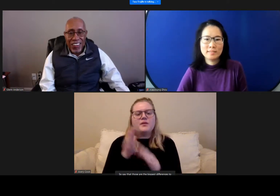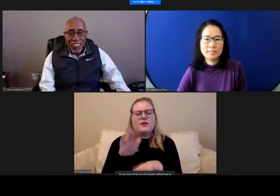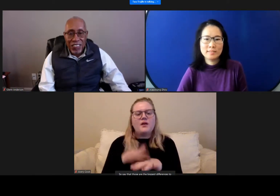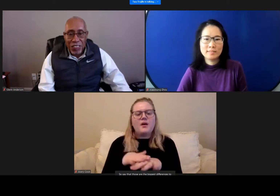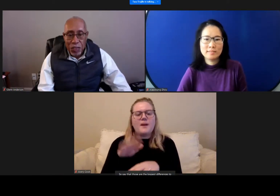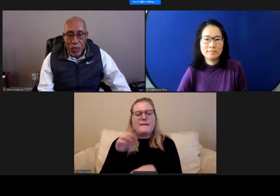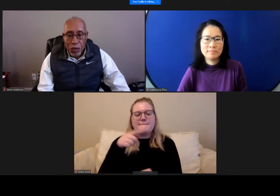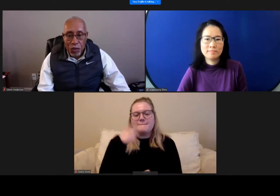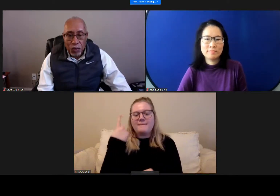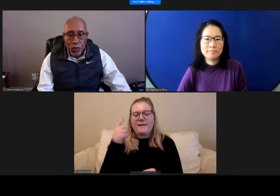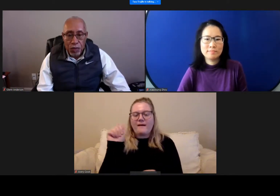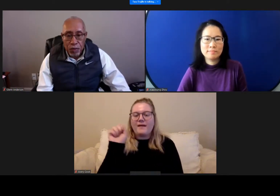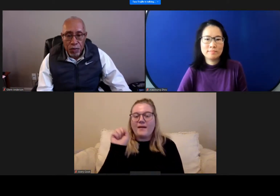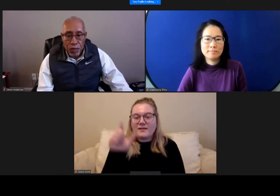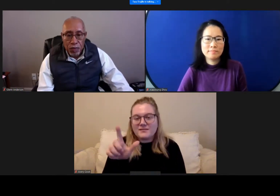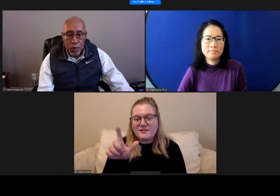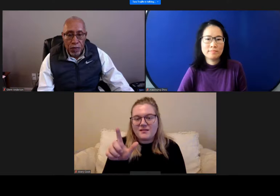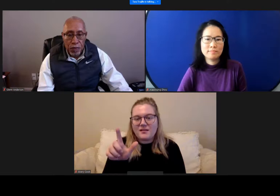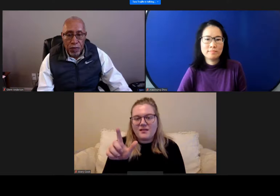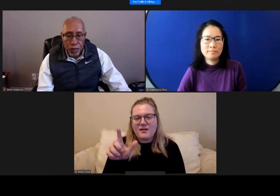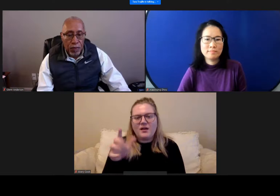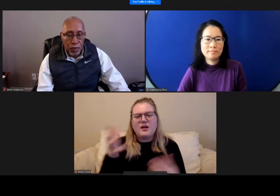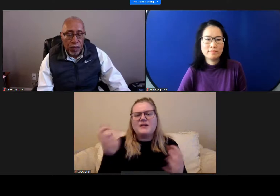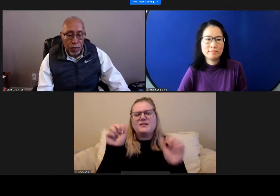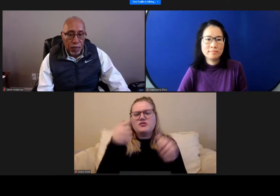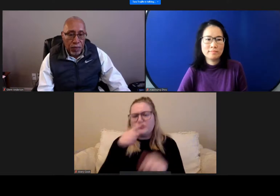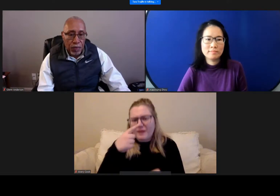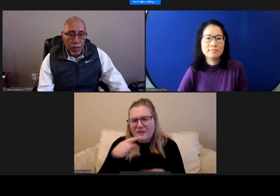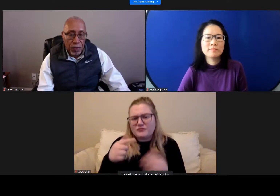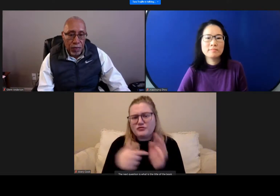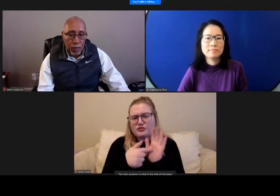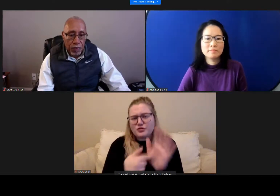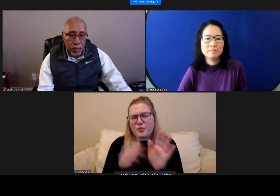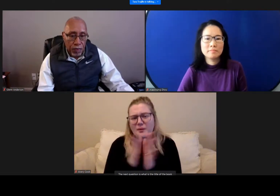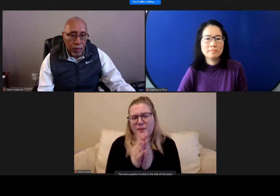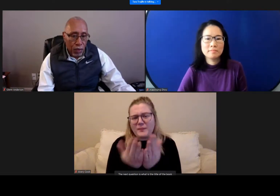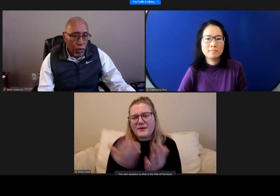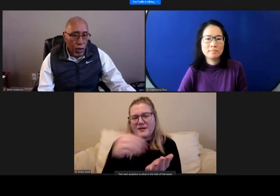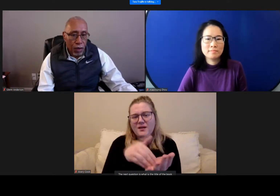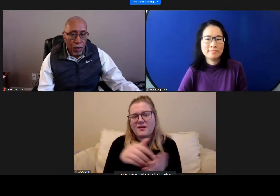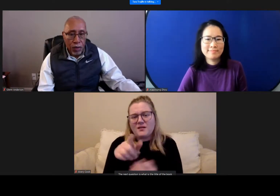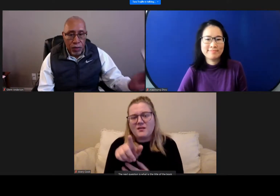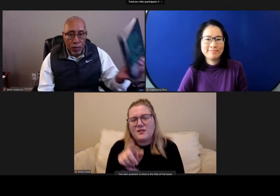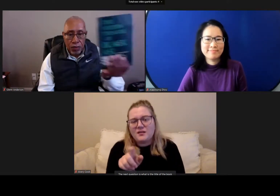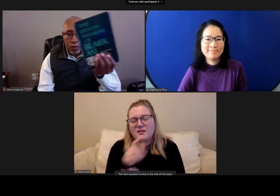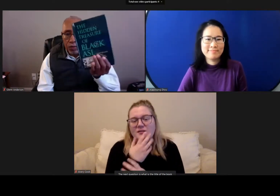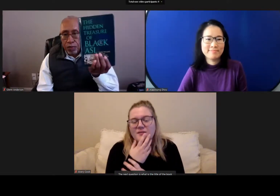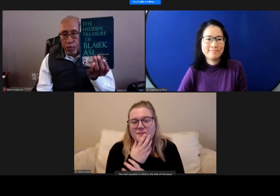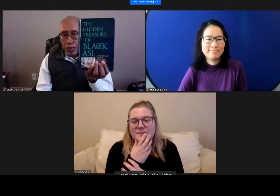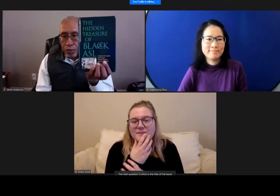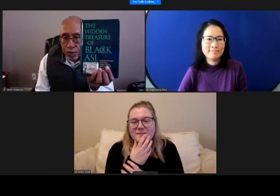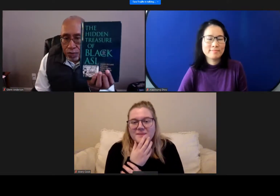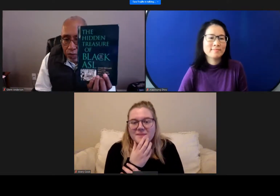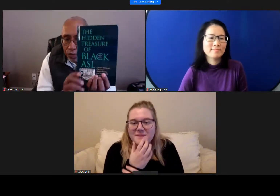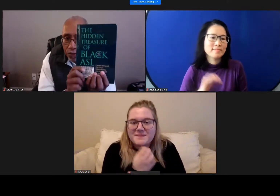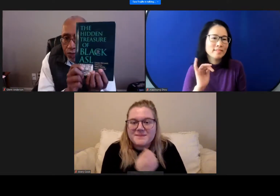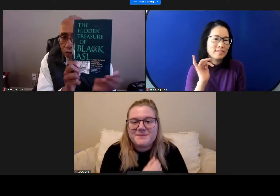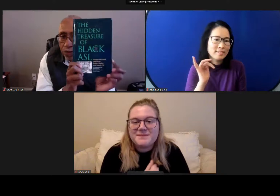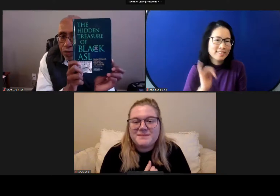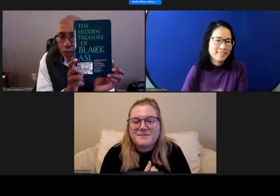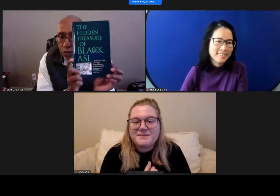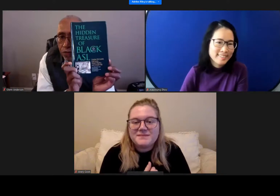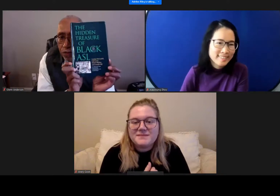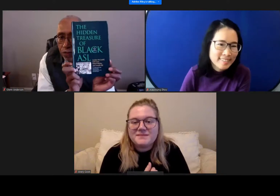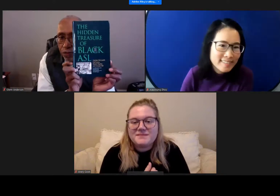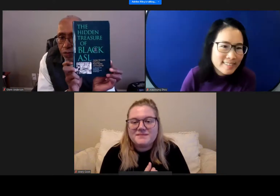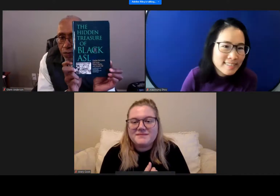The next question is, what is the title of the book on Black ASL that you just showed? Can you show that again? And